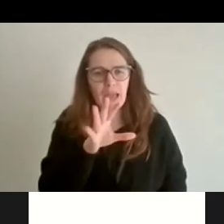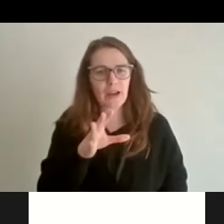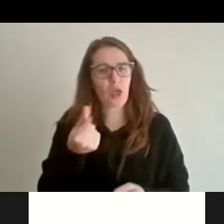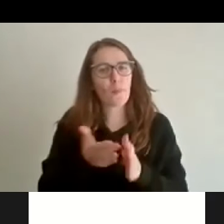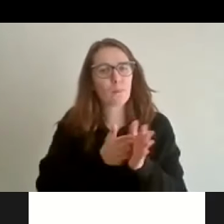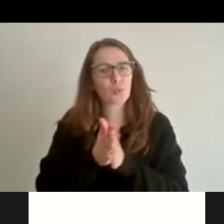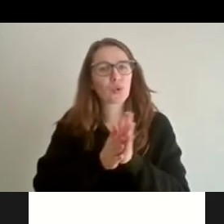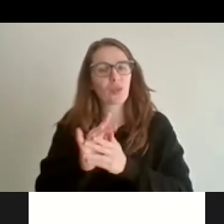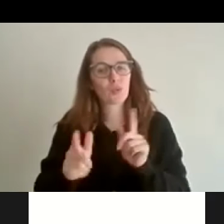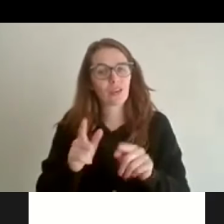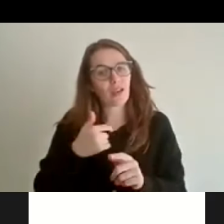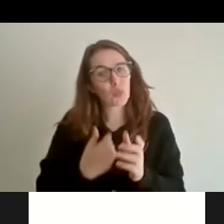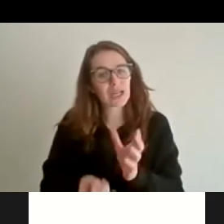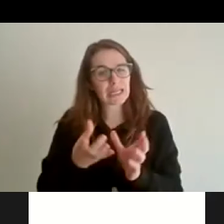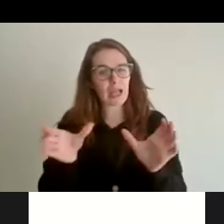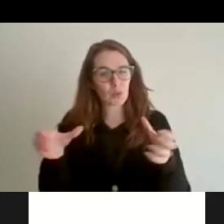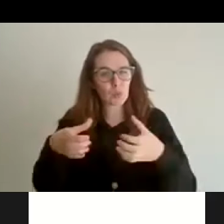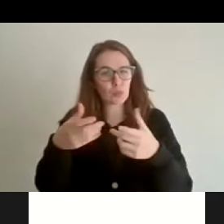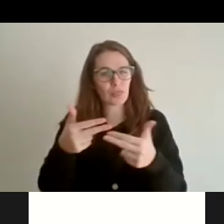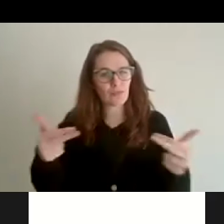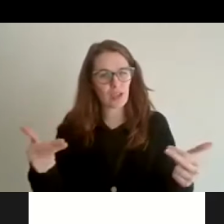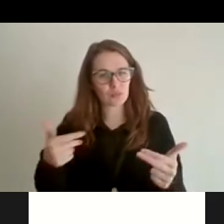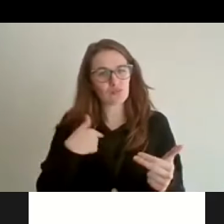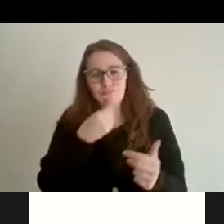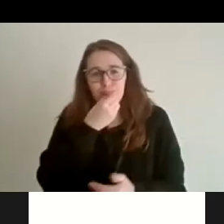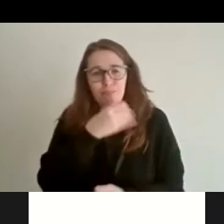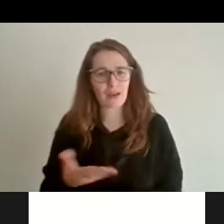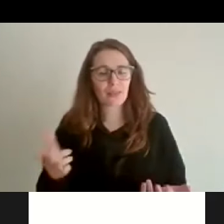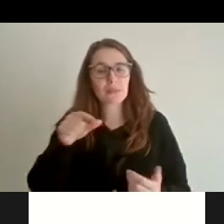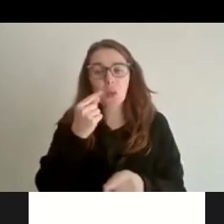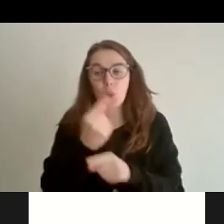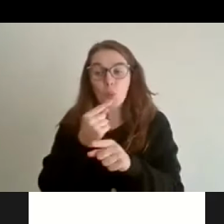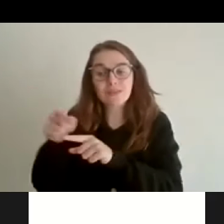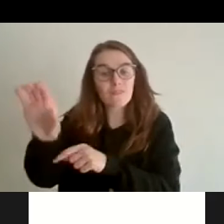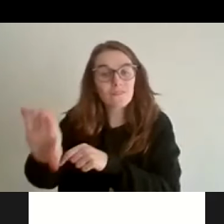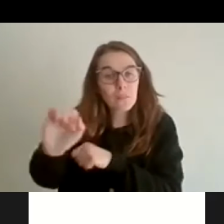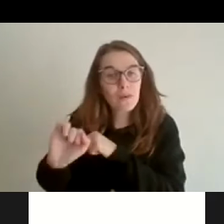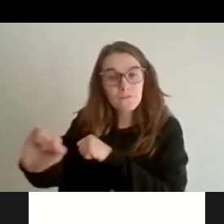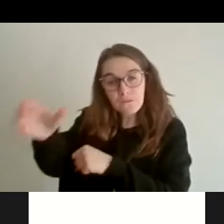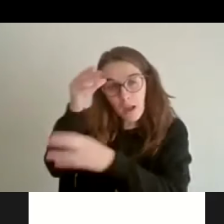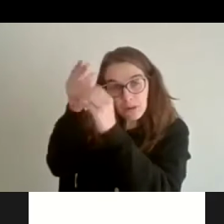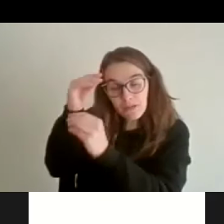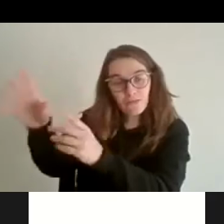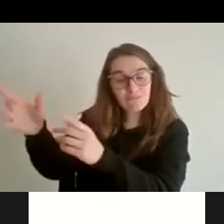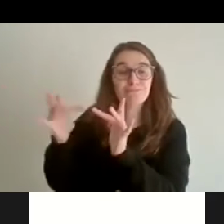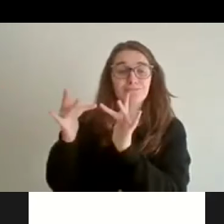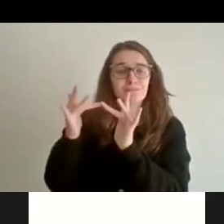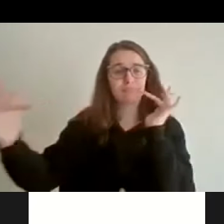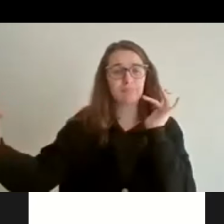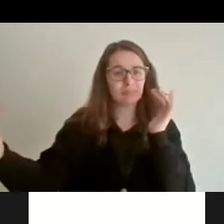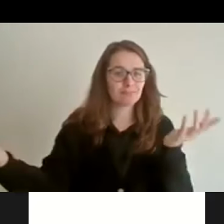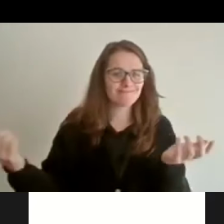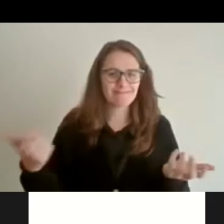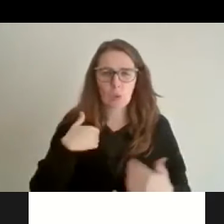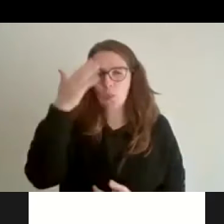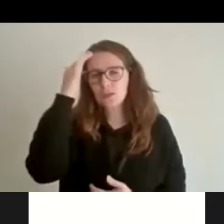create diverse groups, and opportunity to learn from this diversity, which was just the importance